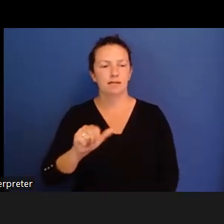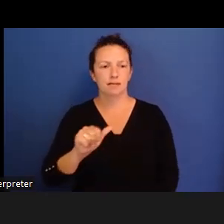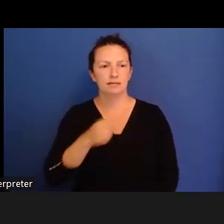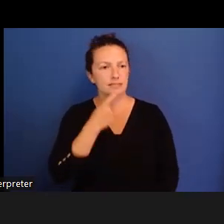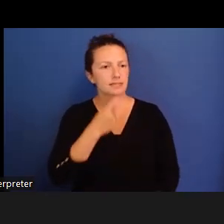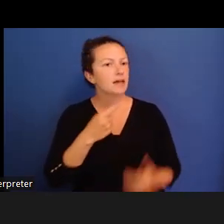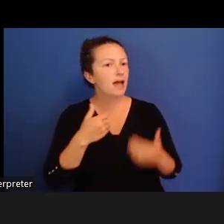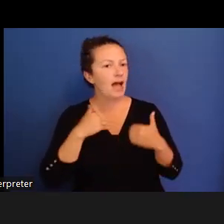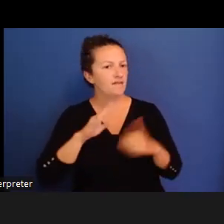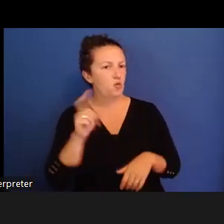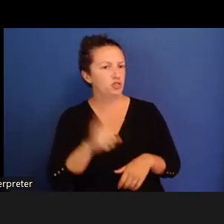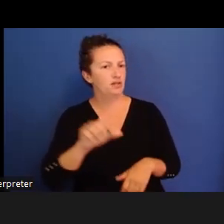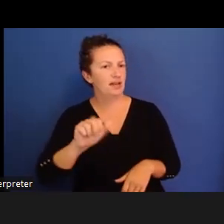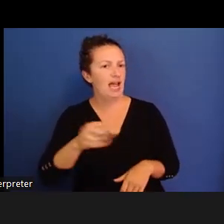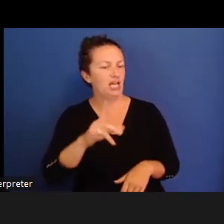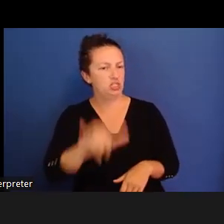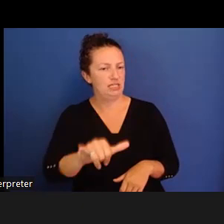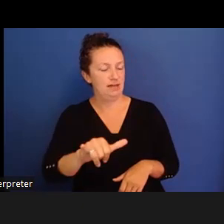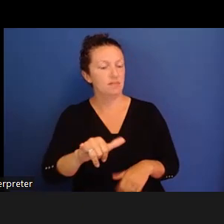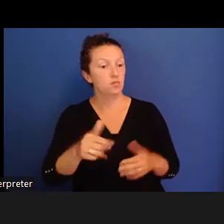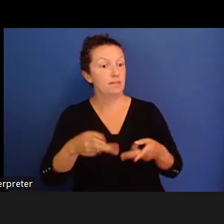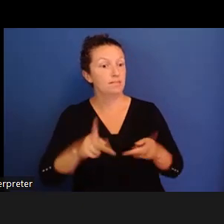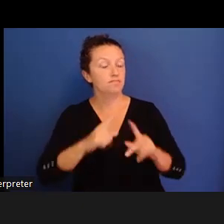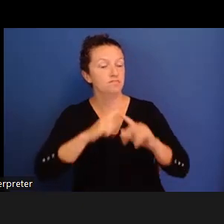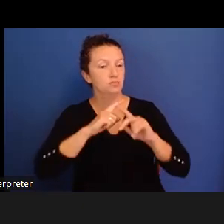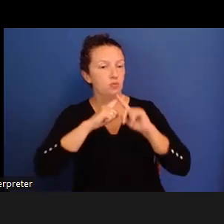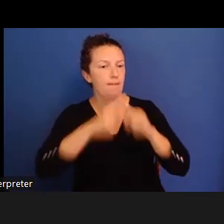are unmuted. If you could also unmute yourself.